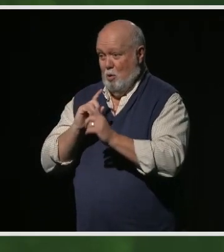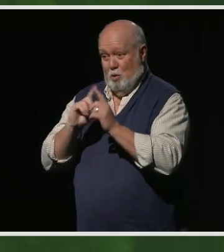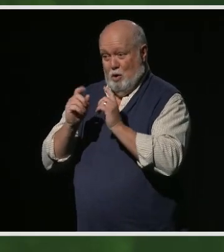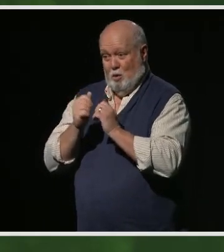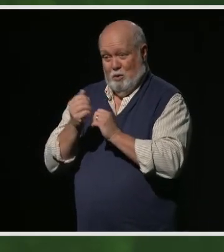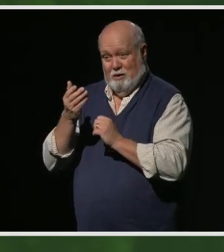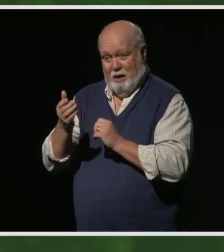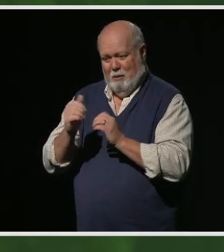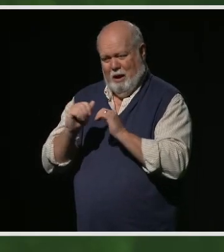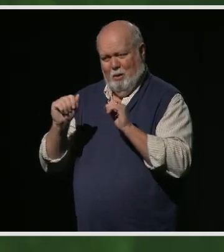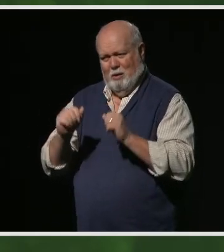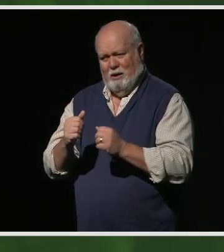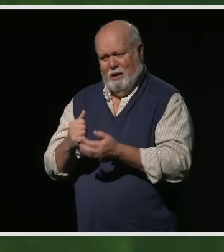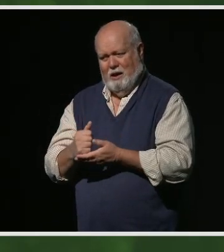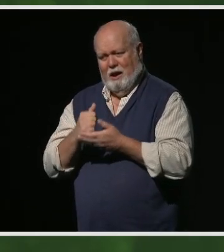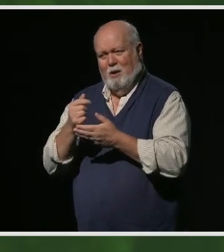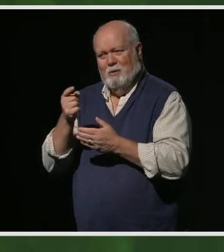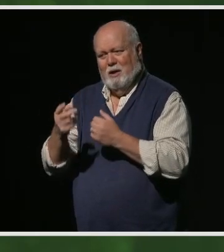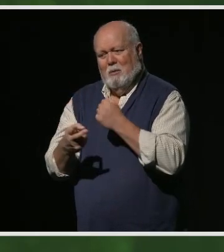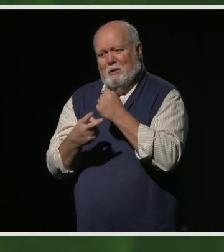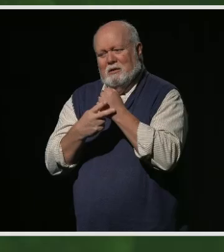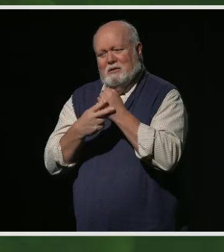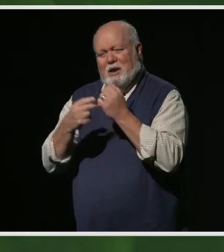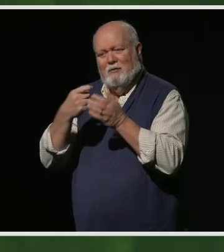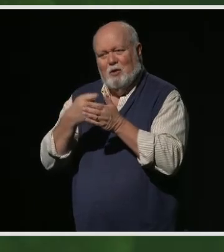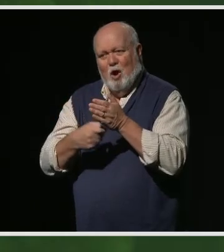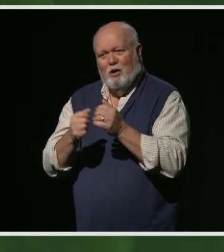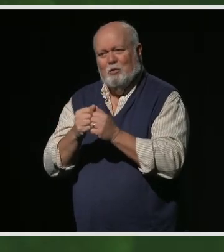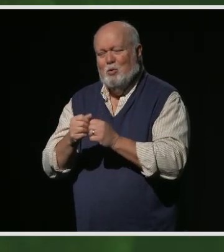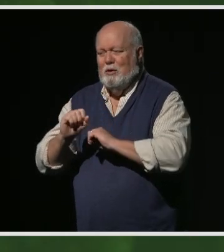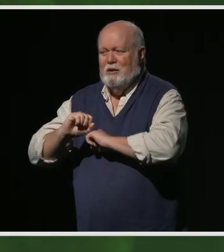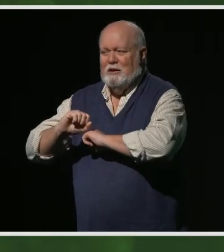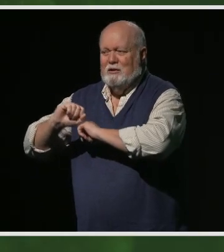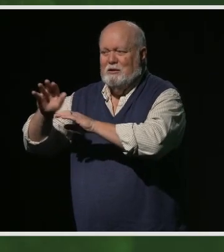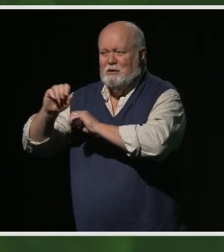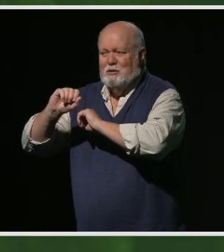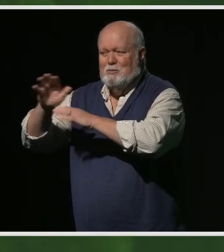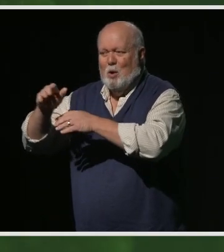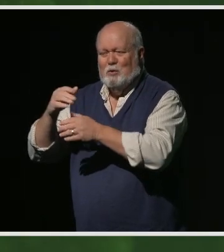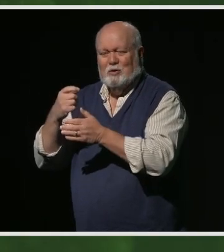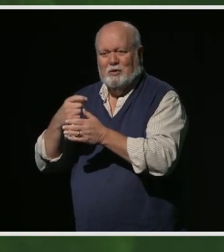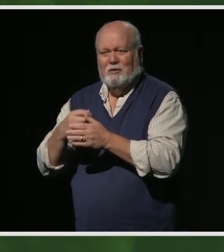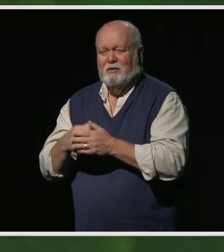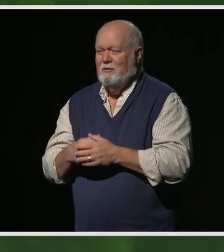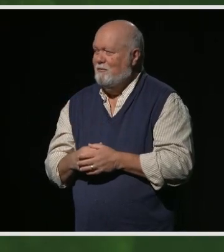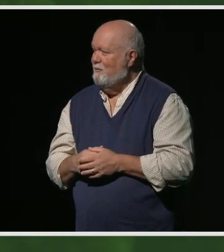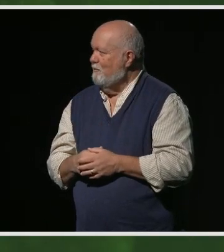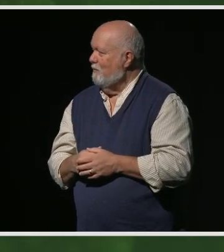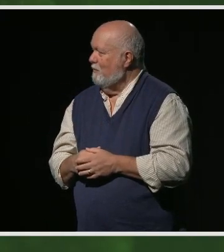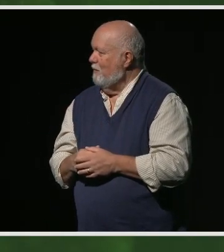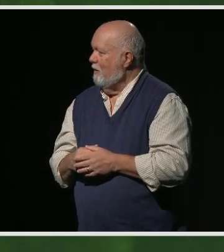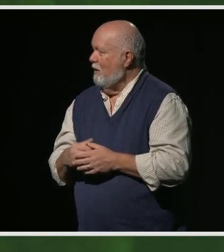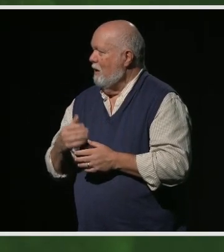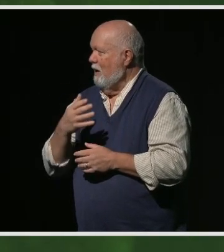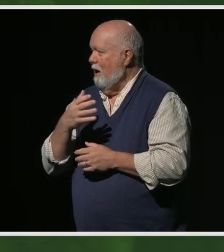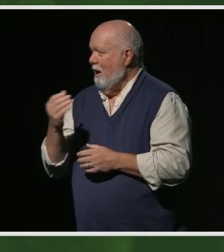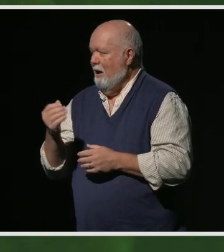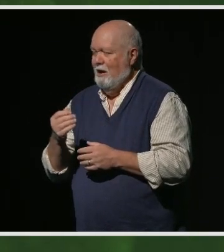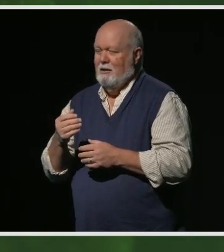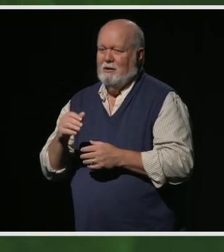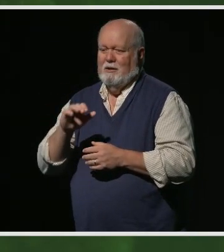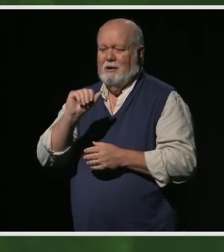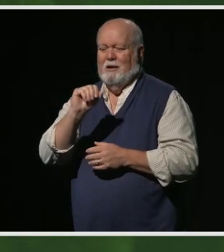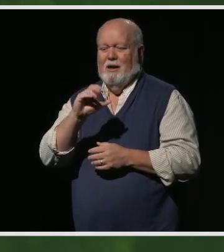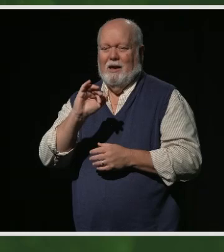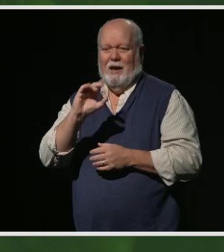about ways we can help them save costs with some of their disposal fees of other biomass. And then obviously acid whey. Still early days in